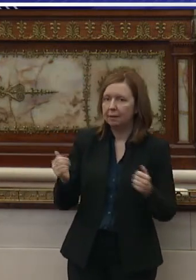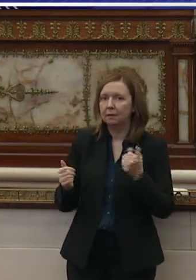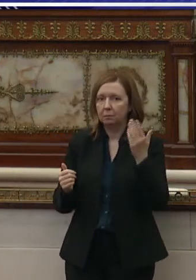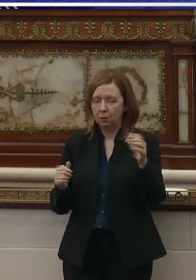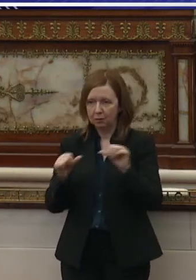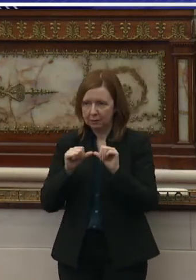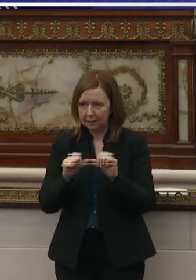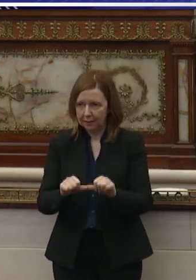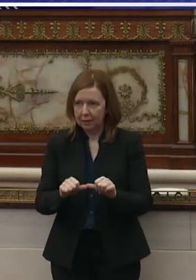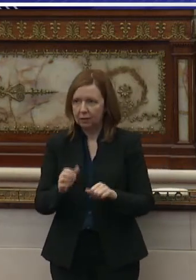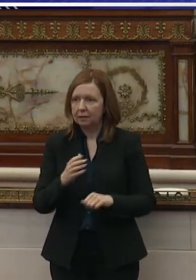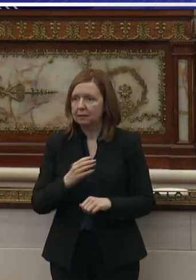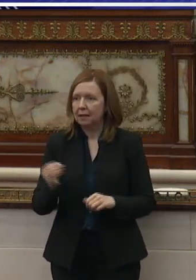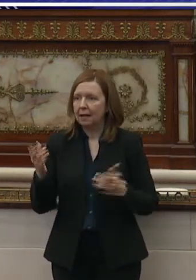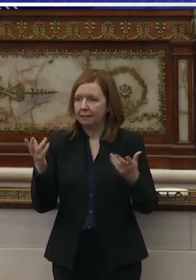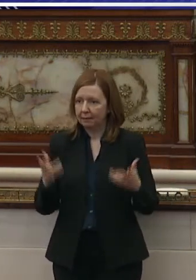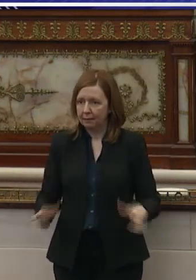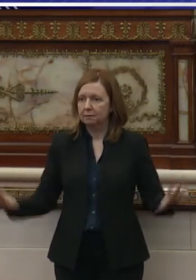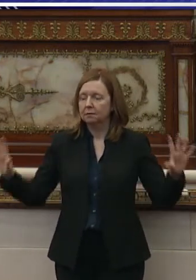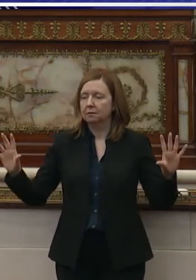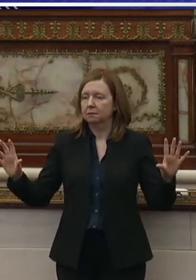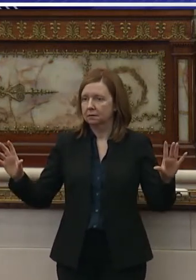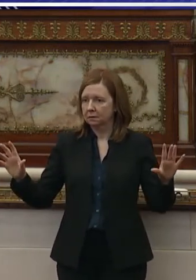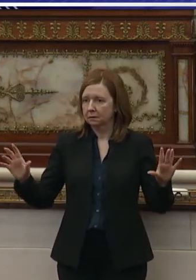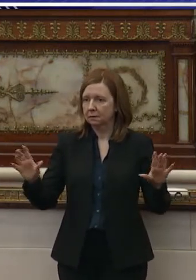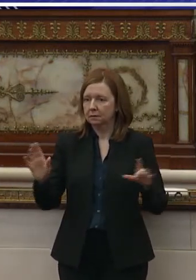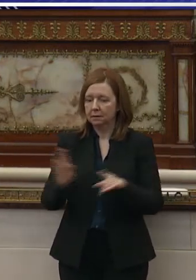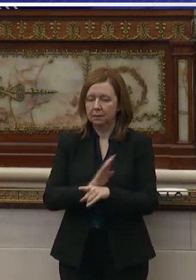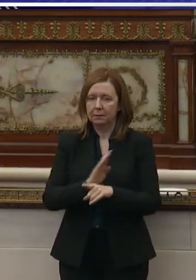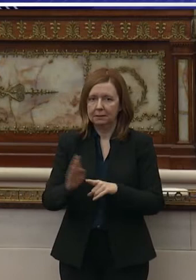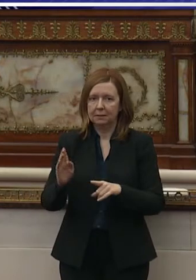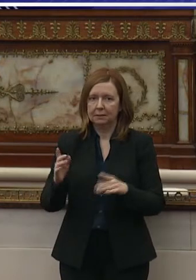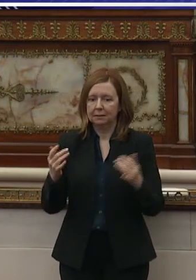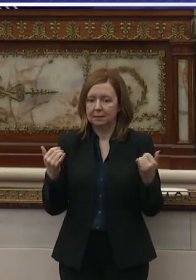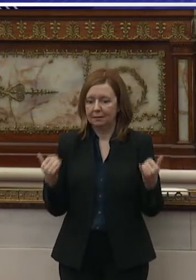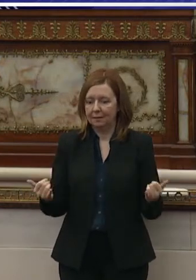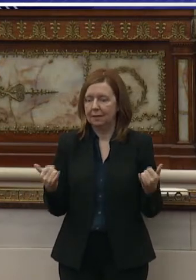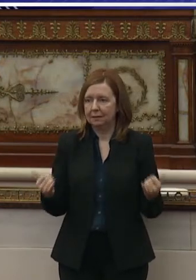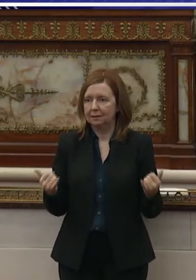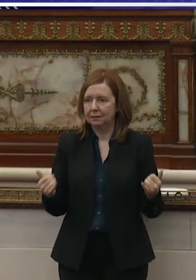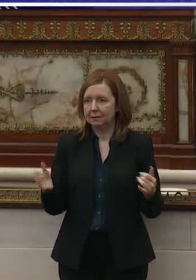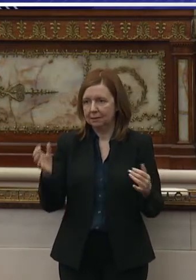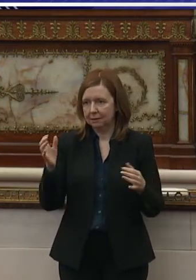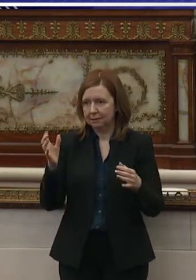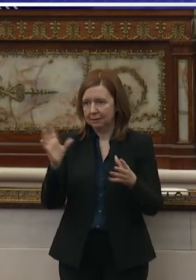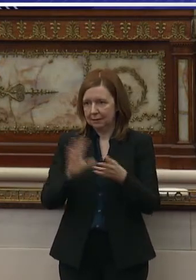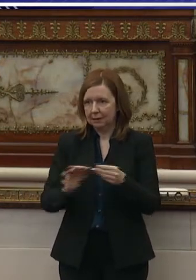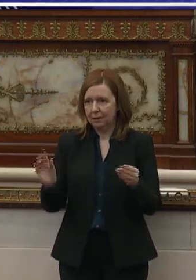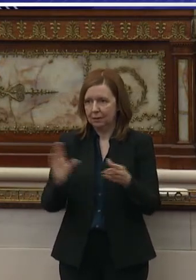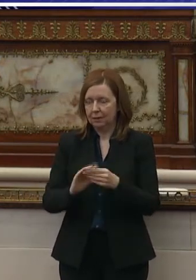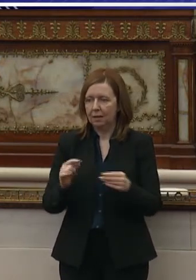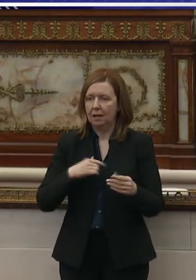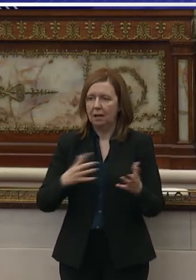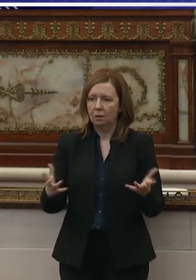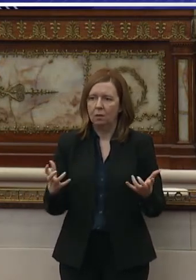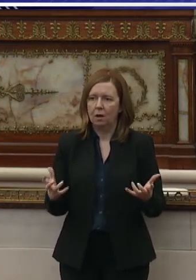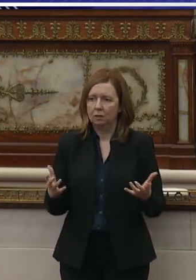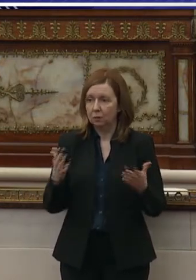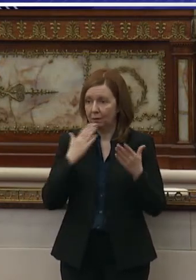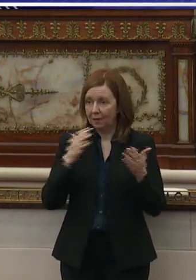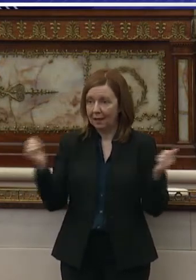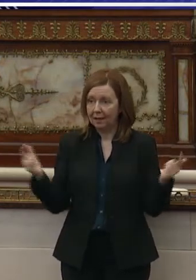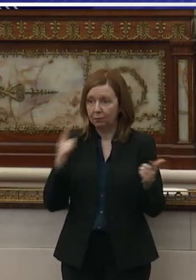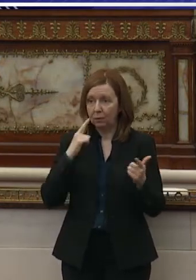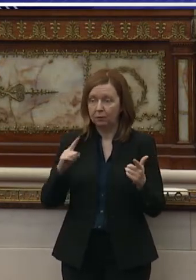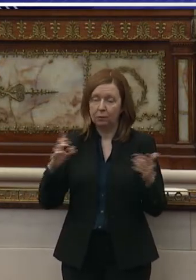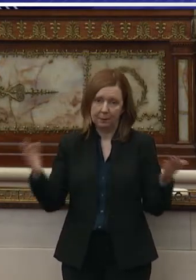carries. And that concludes the business of this hearing. I want to thank everyone for